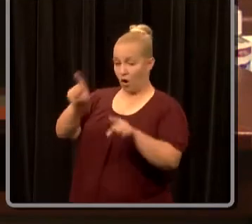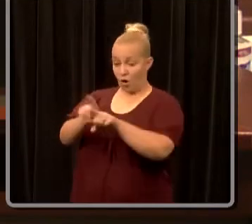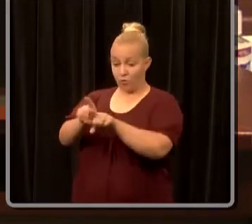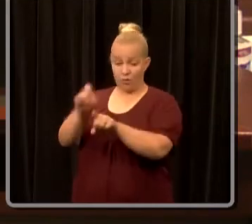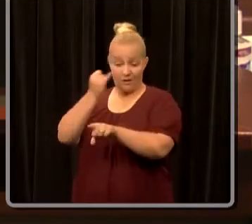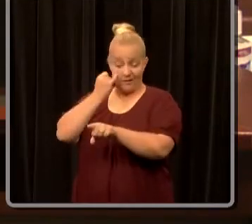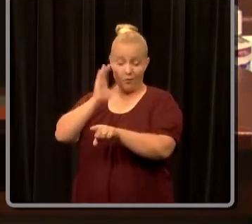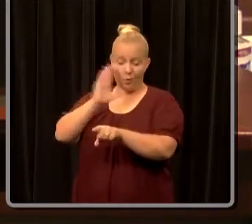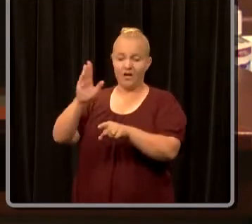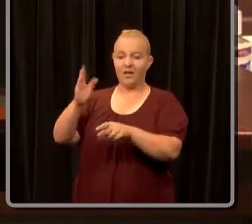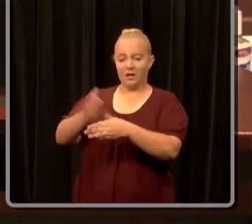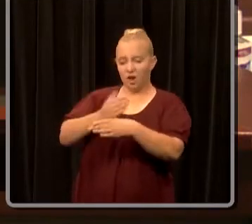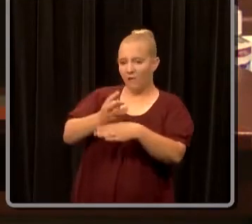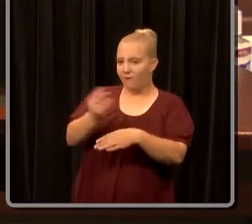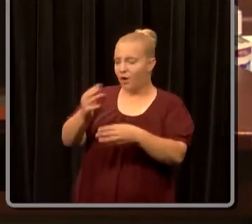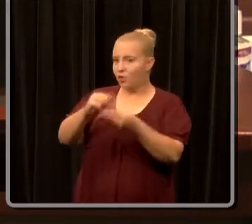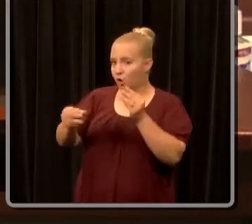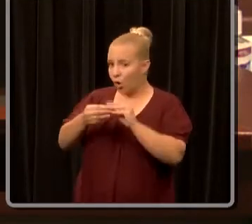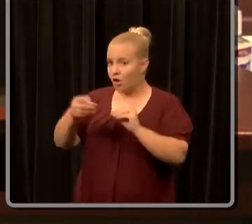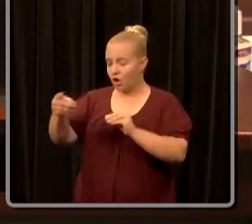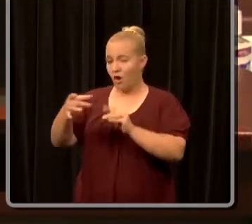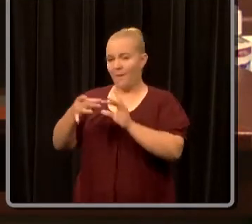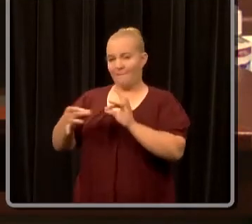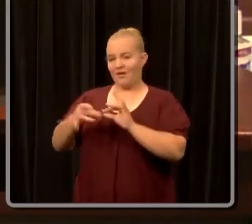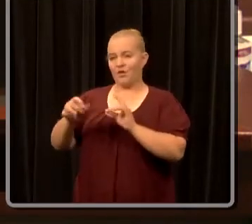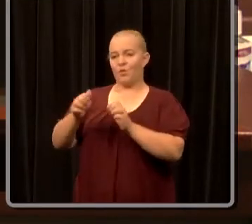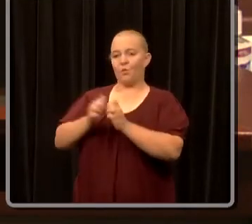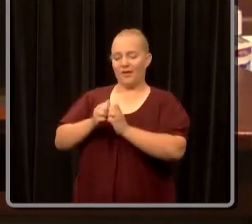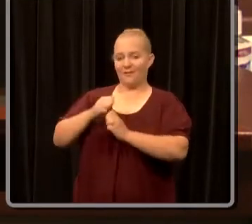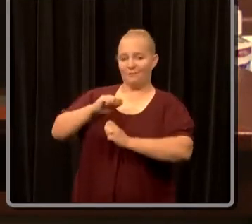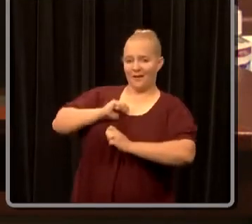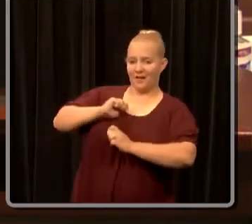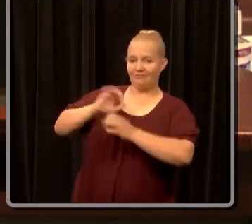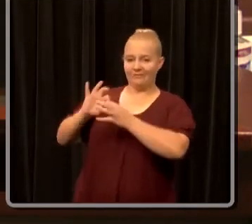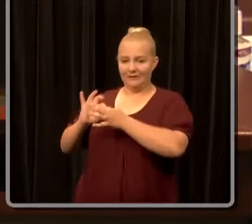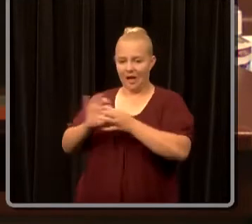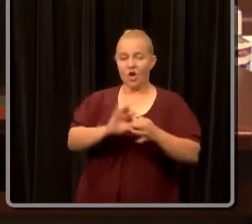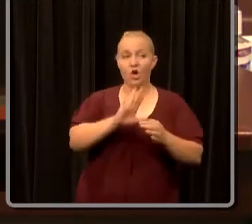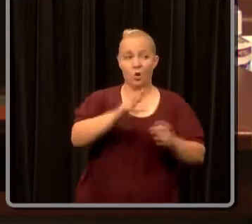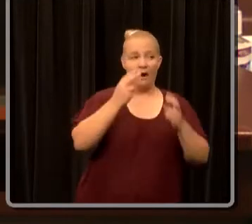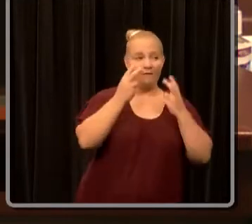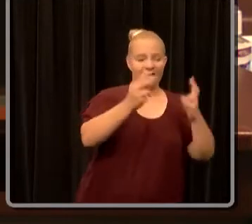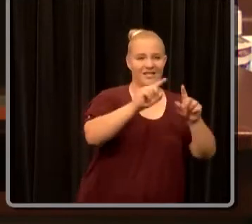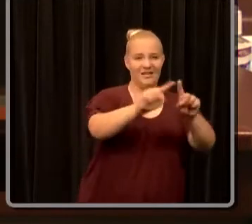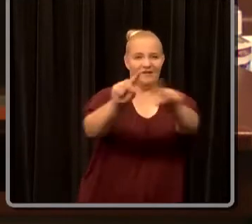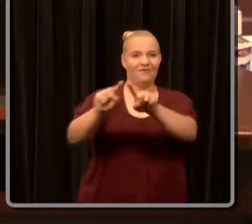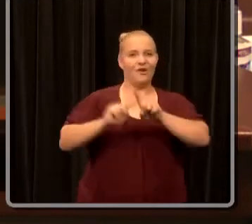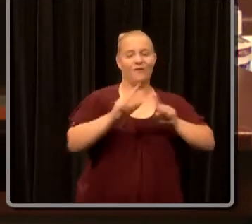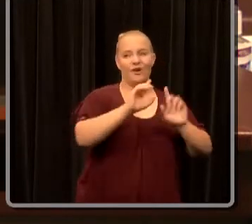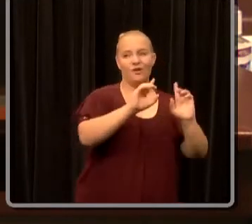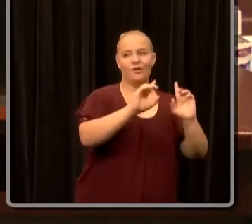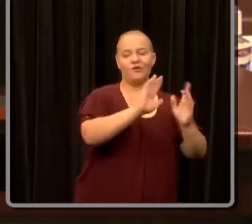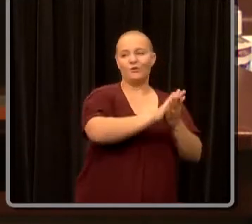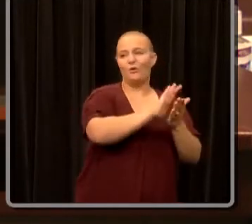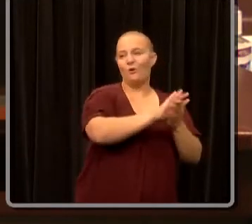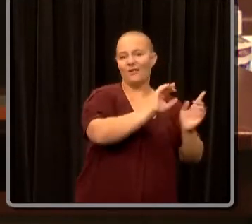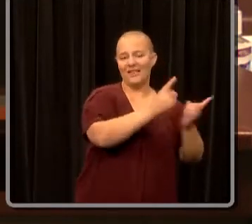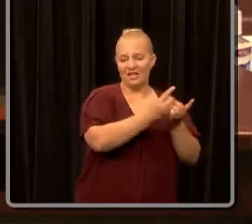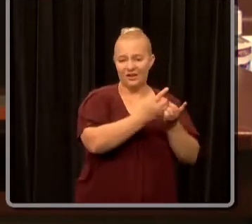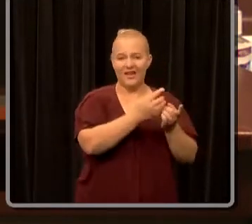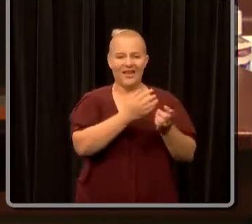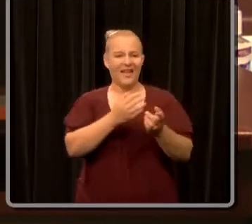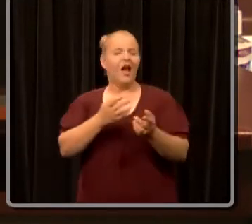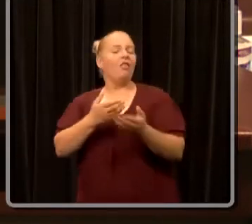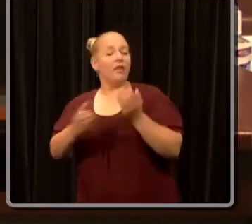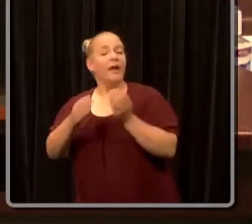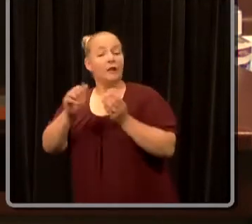you would share a couple of the stories that you shared with myself in terms of your visit to the school districts and the kinds of things that they saw, not